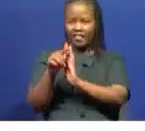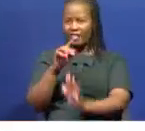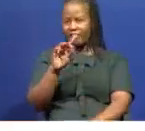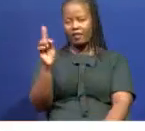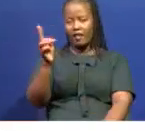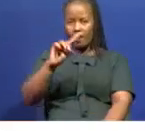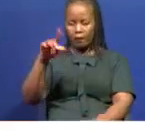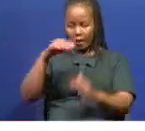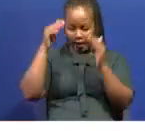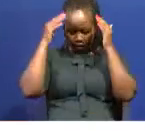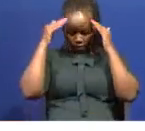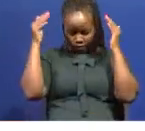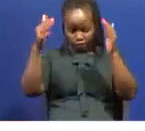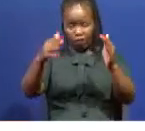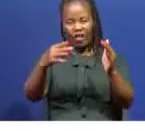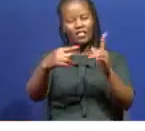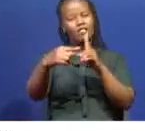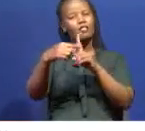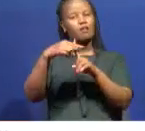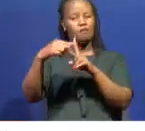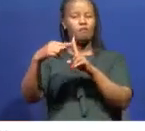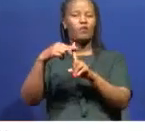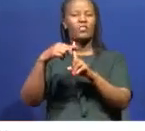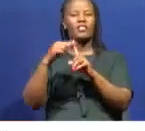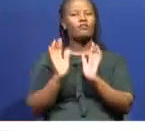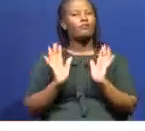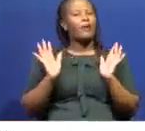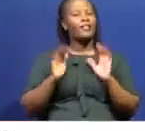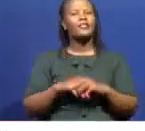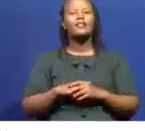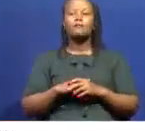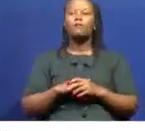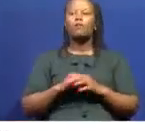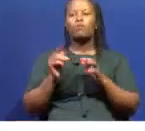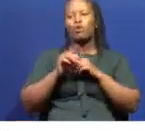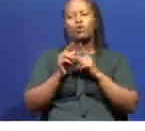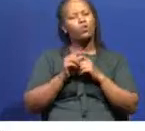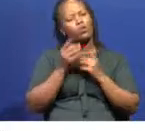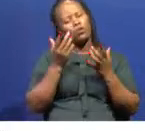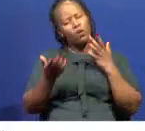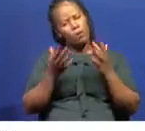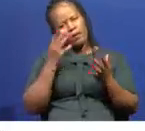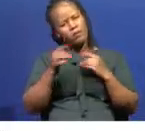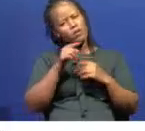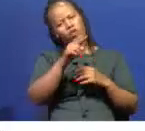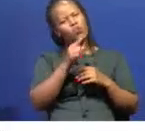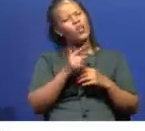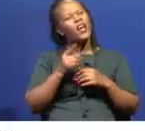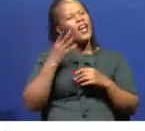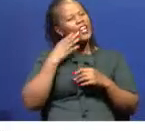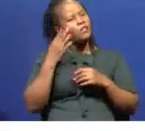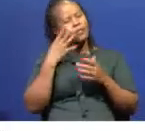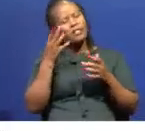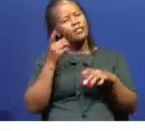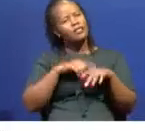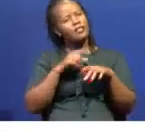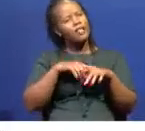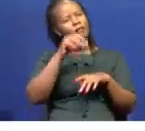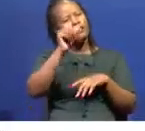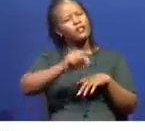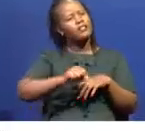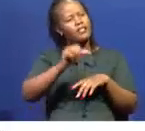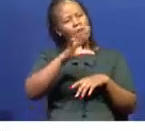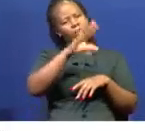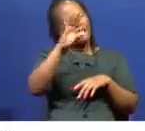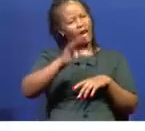on the positive and you'll make it. Yes. Yeah, and for you also, maybe you could have experienced it a little bit when you're in South Africa.